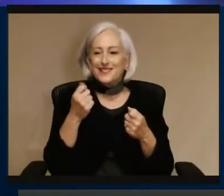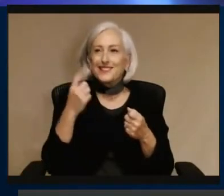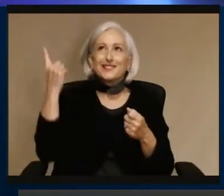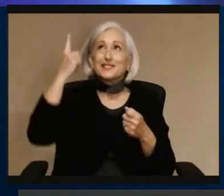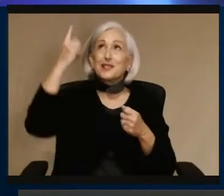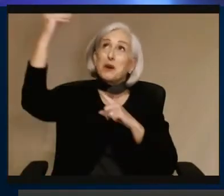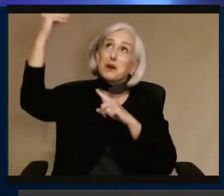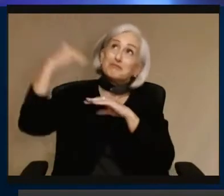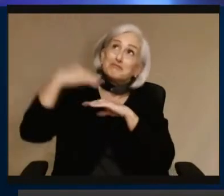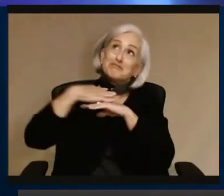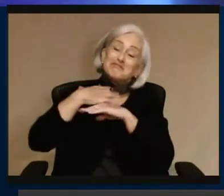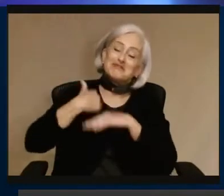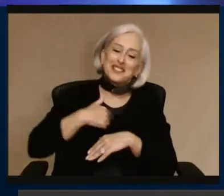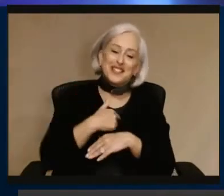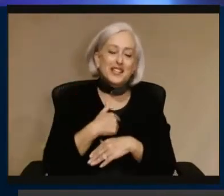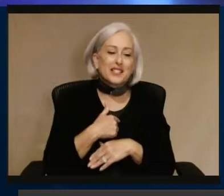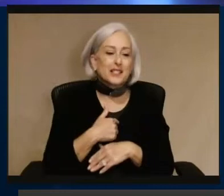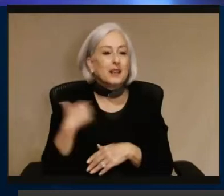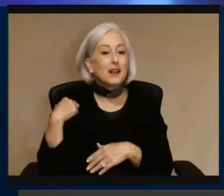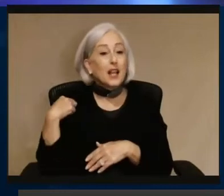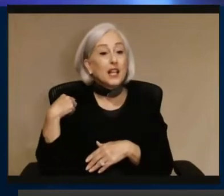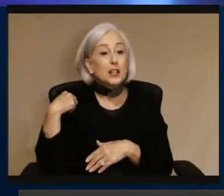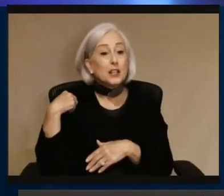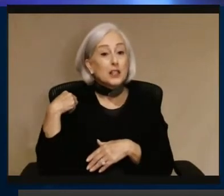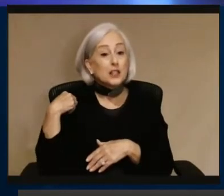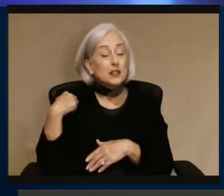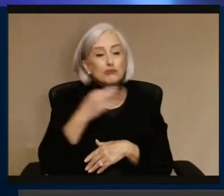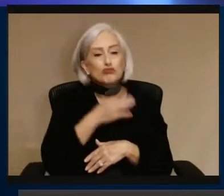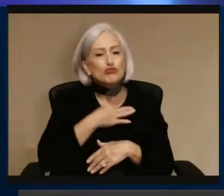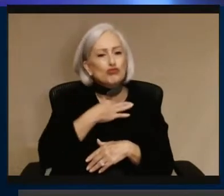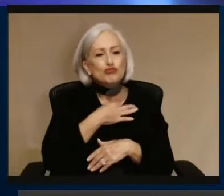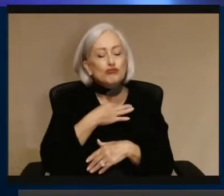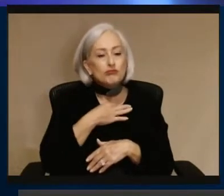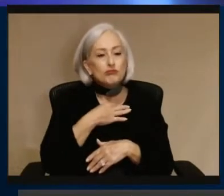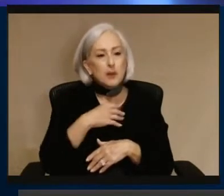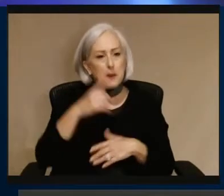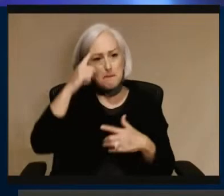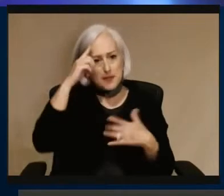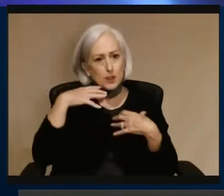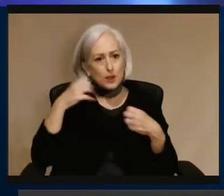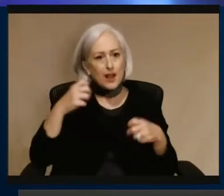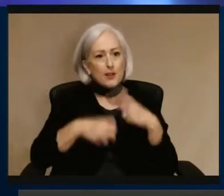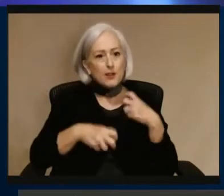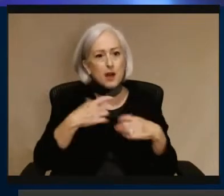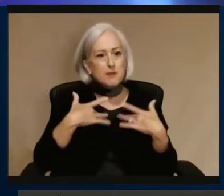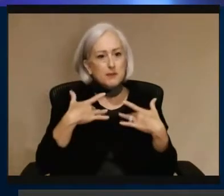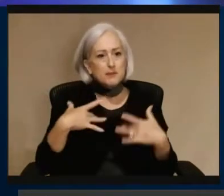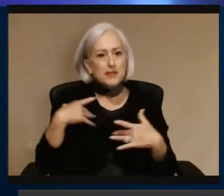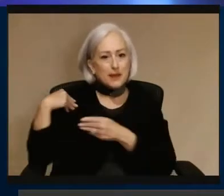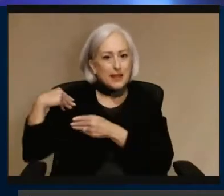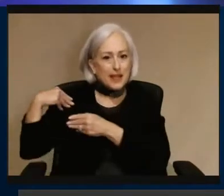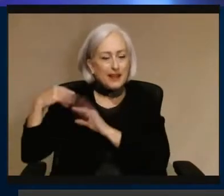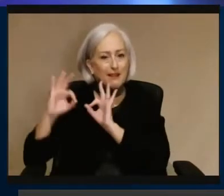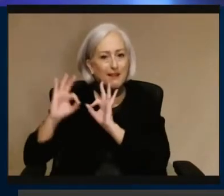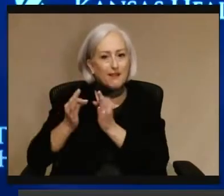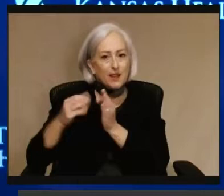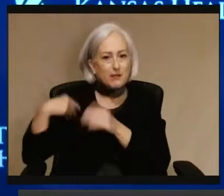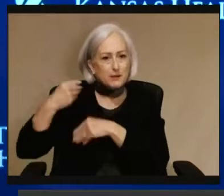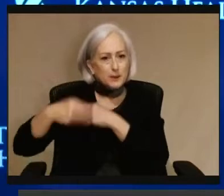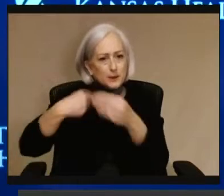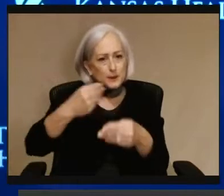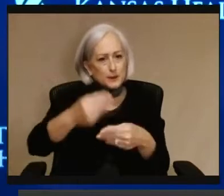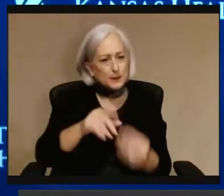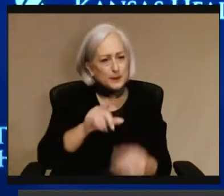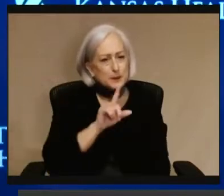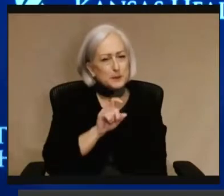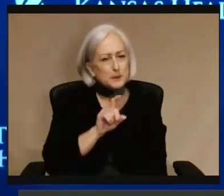this hereditary? Are mental health issues something that people need to trace back? I mean,